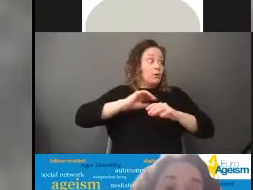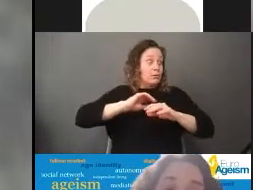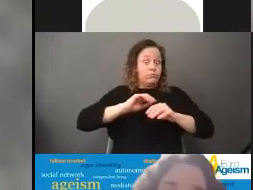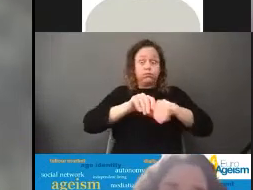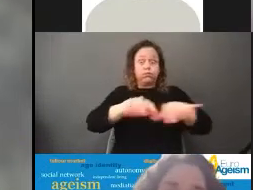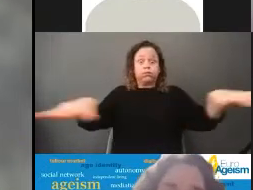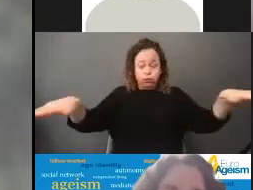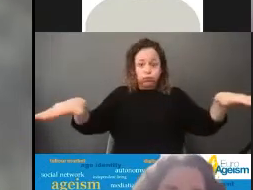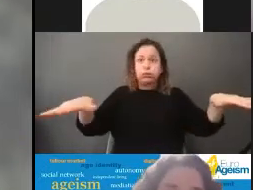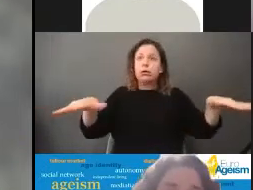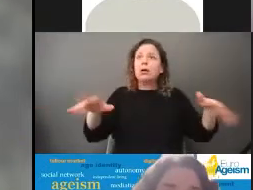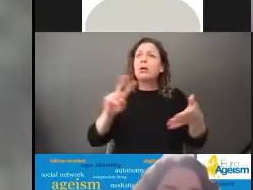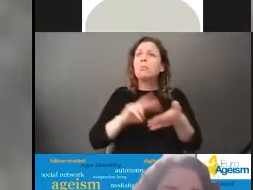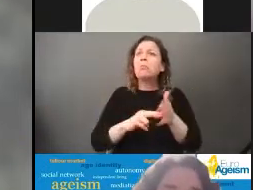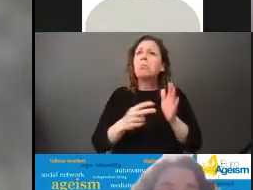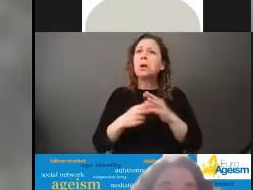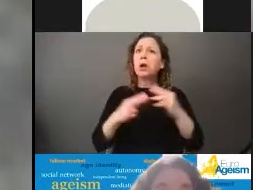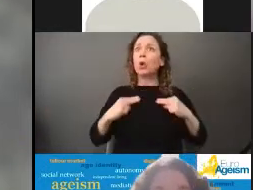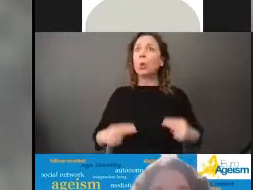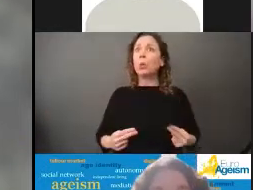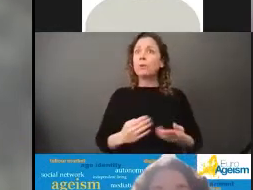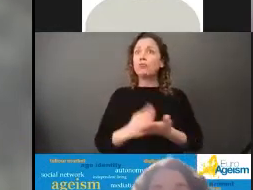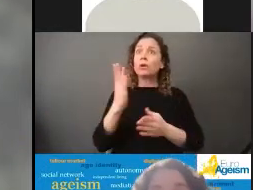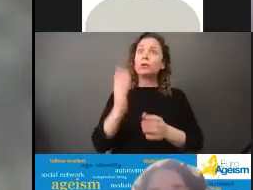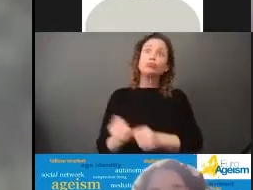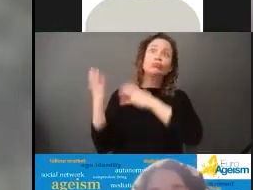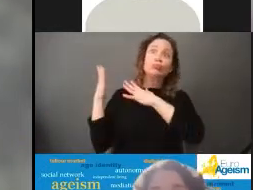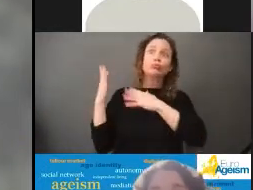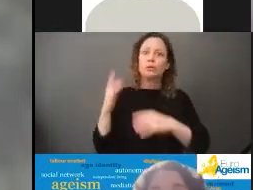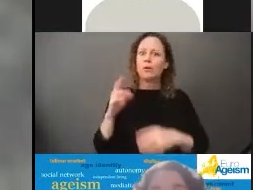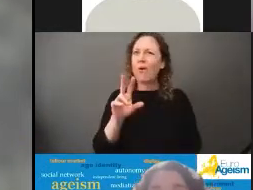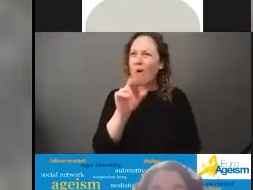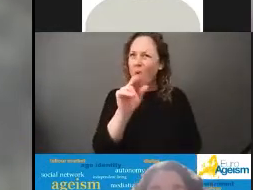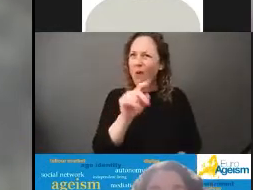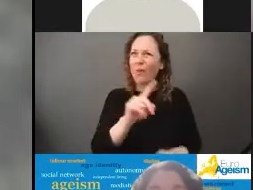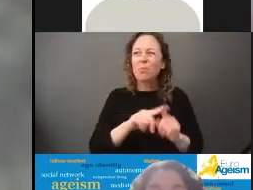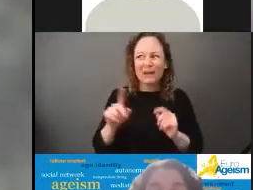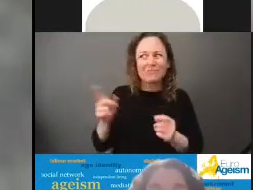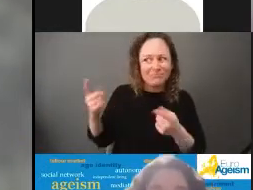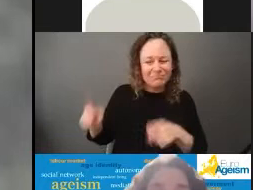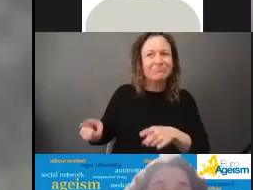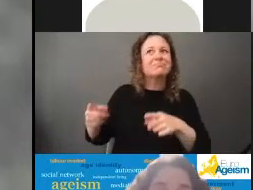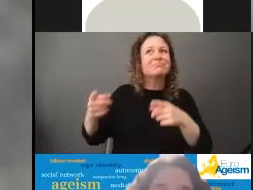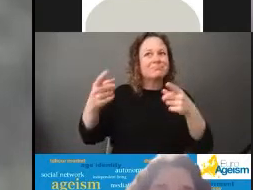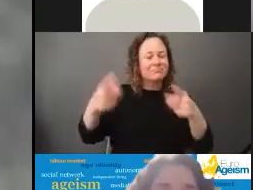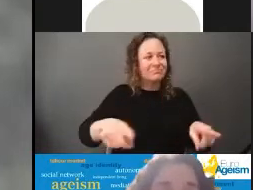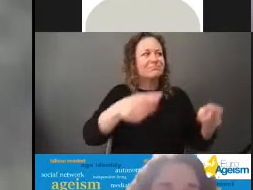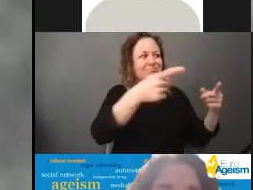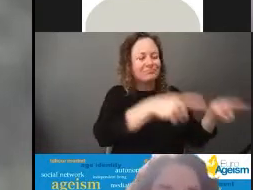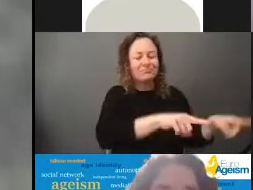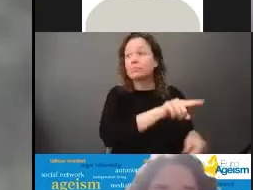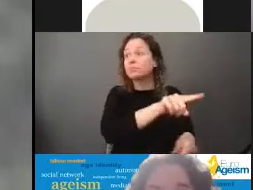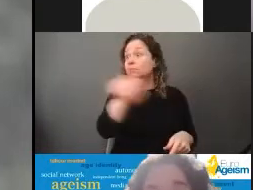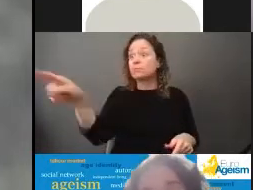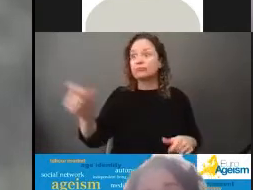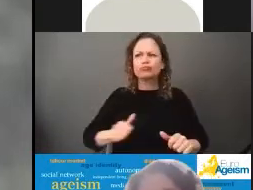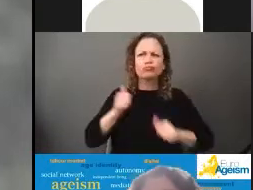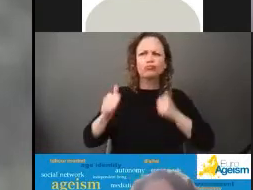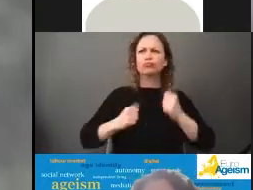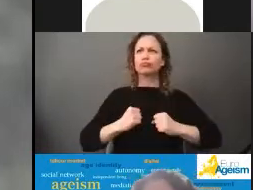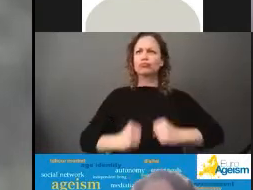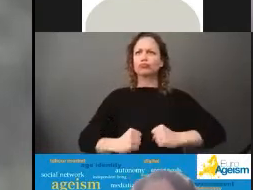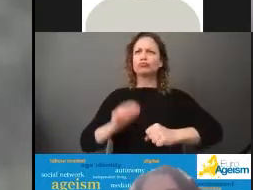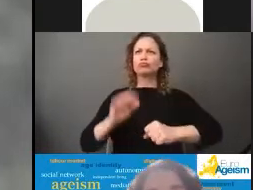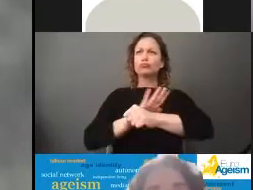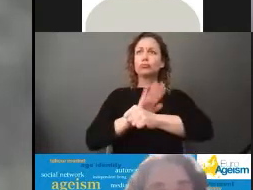over, especially with regard to the people who do not have the power to fight for the rights. I